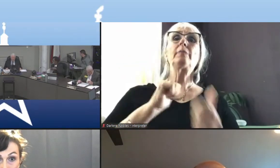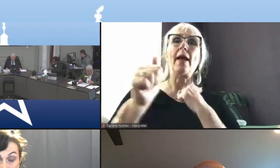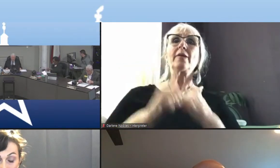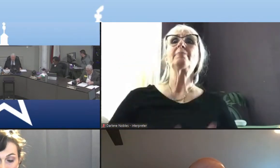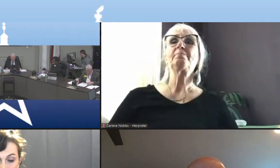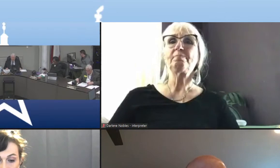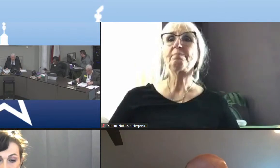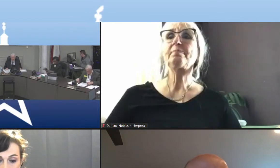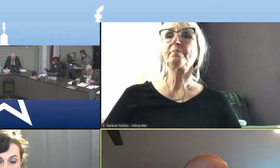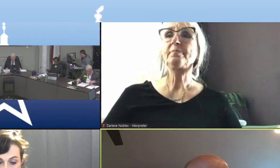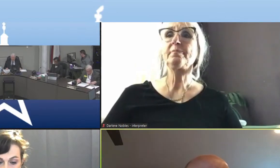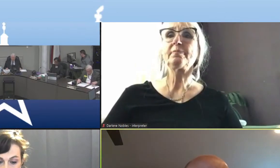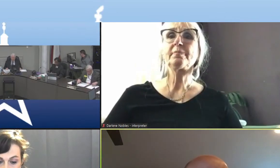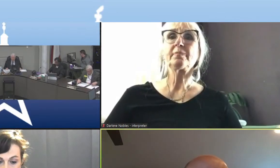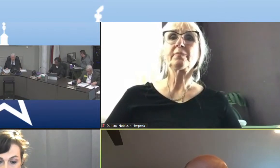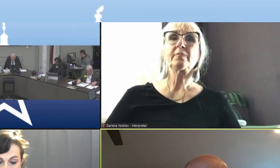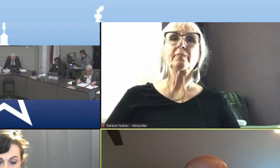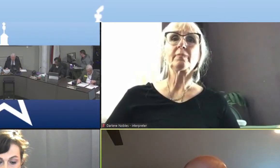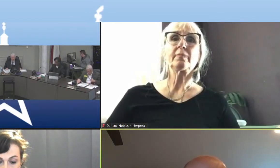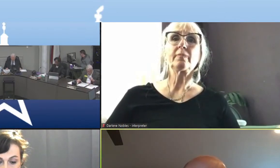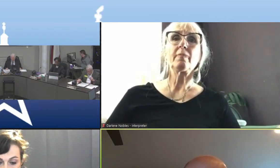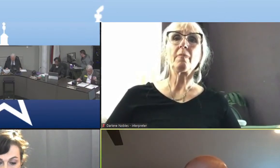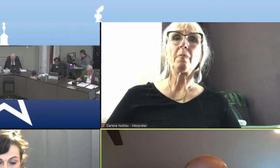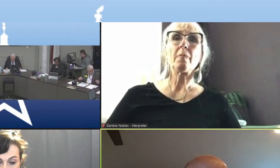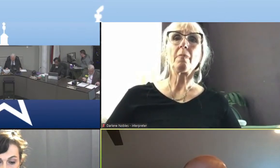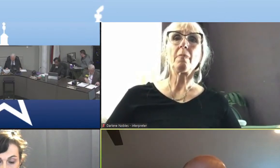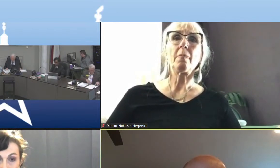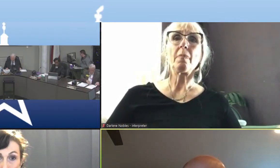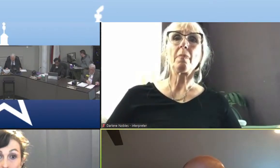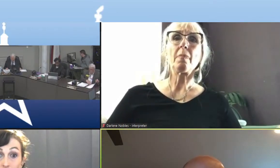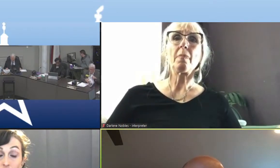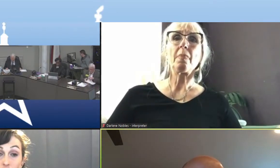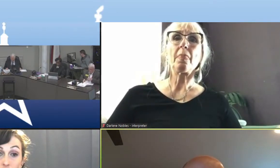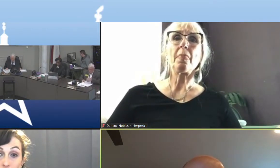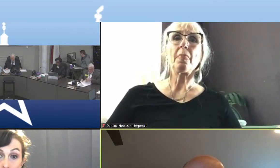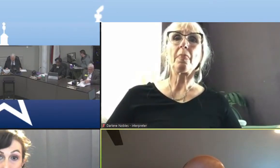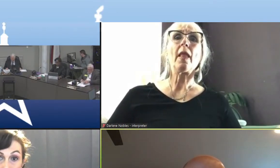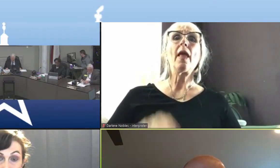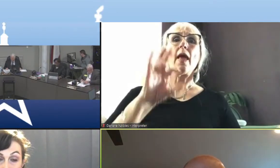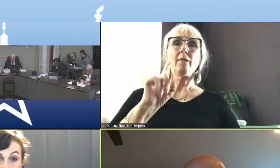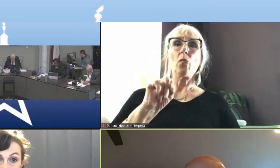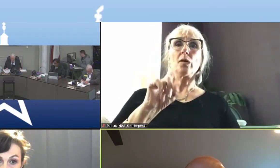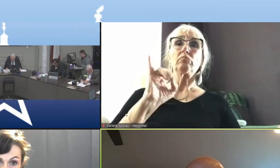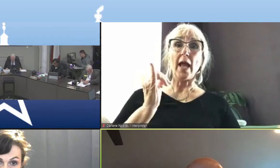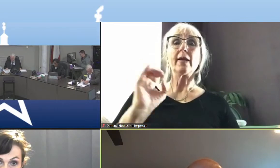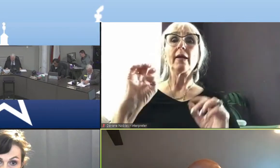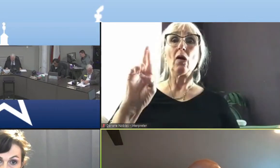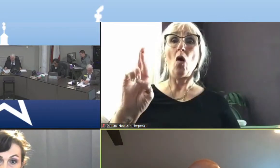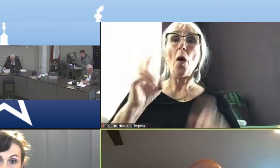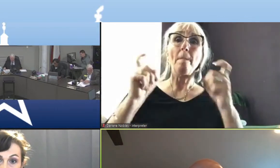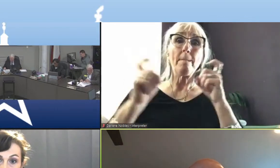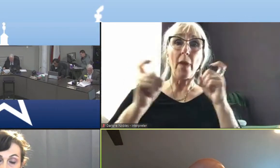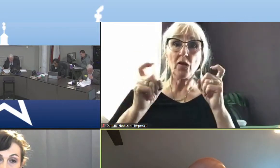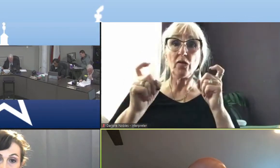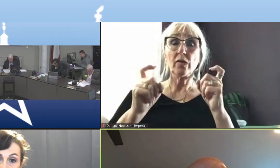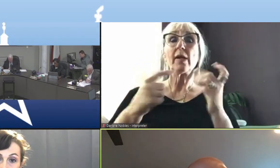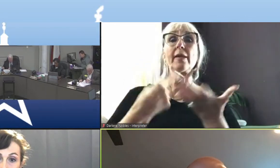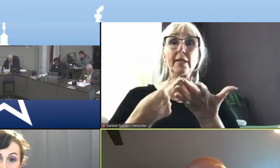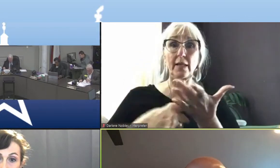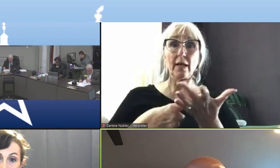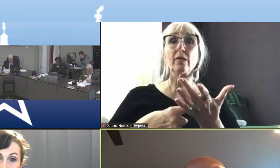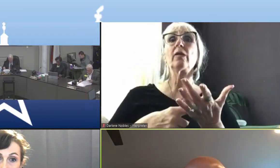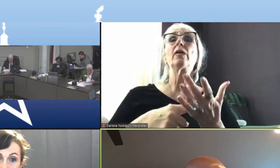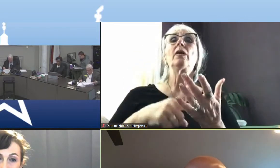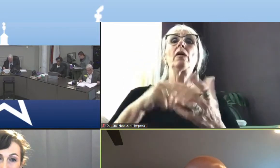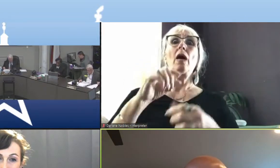right. All right, we'll go back to item F1J, emergency management, discussion and/or action regarding additional operational